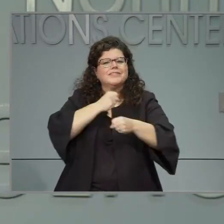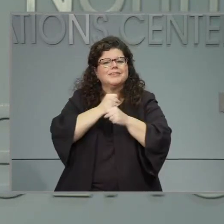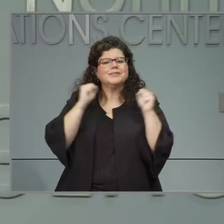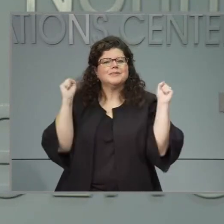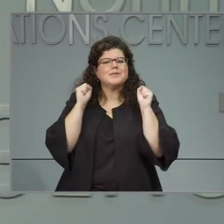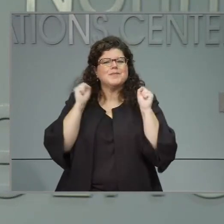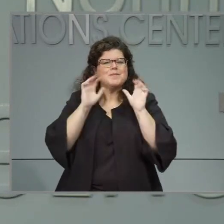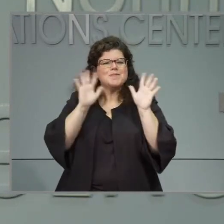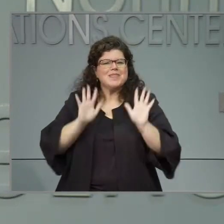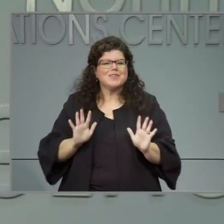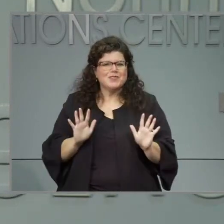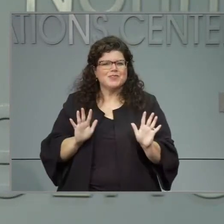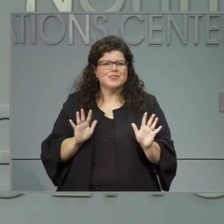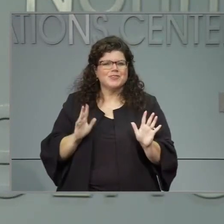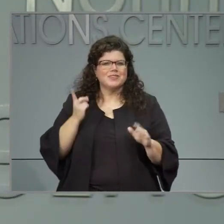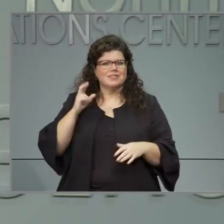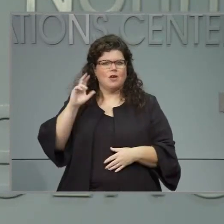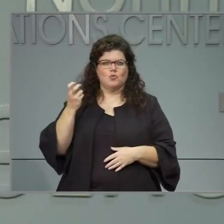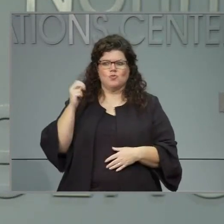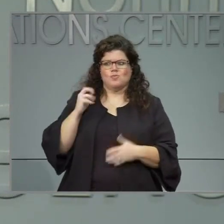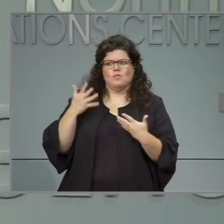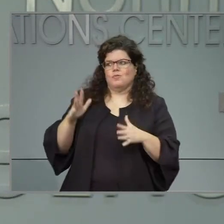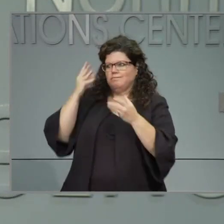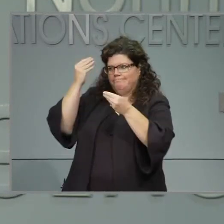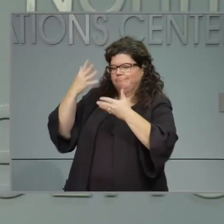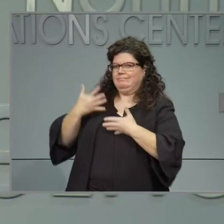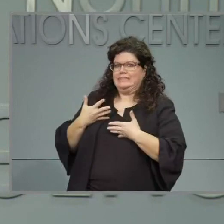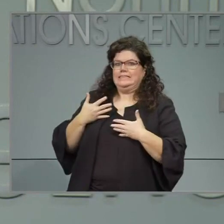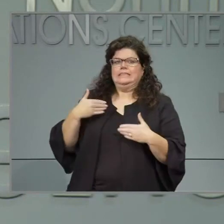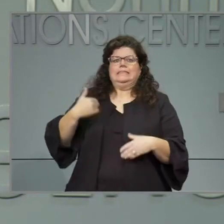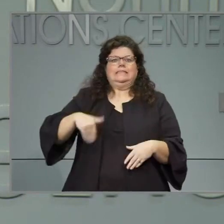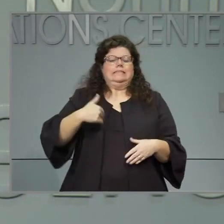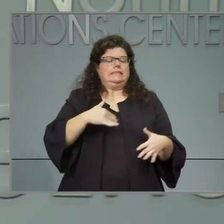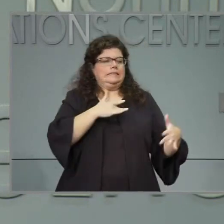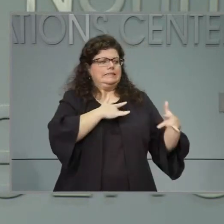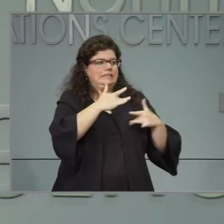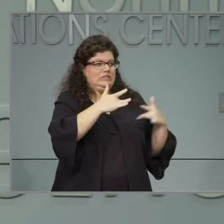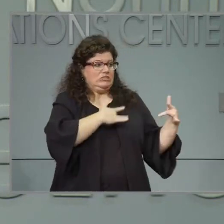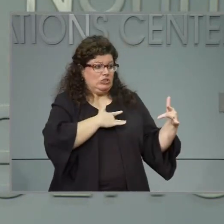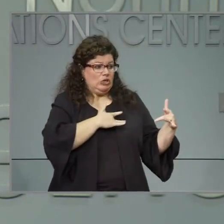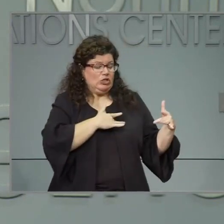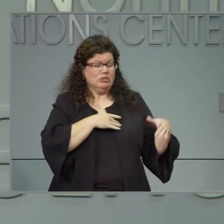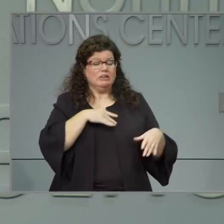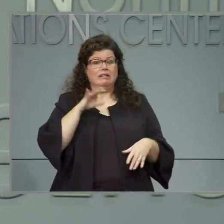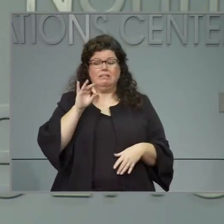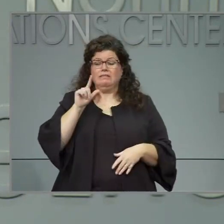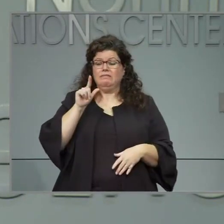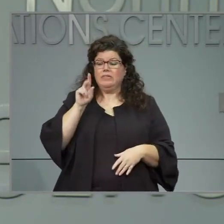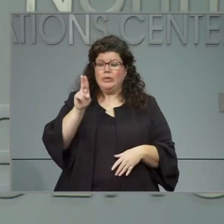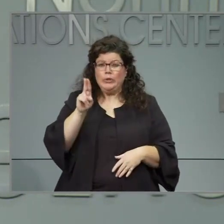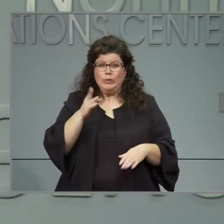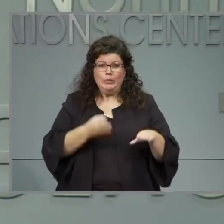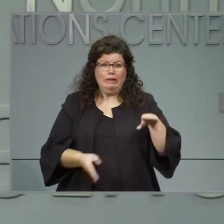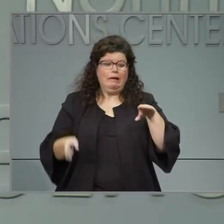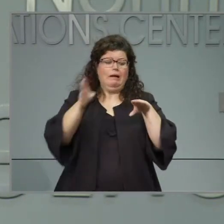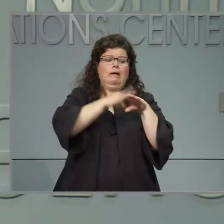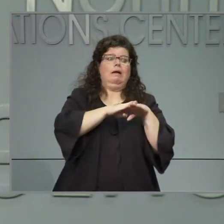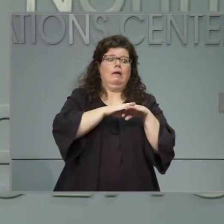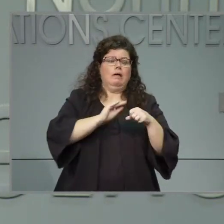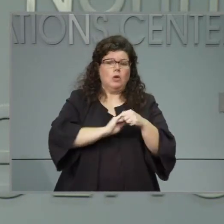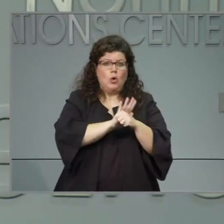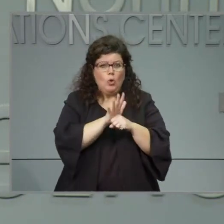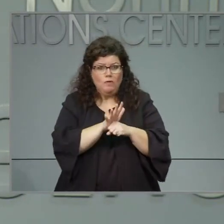and Dr. Cohen has expressed her concern about the potential for increased virus spread. We're seeing